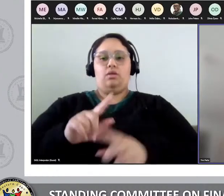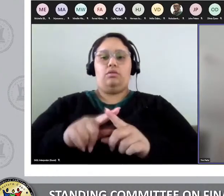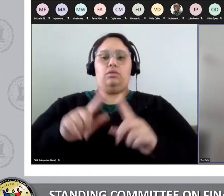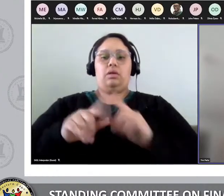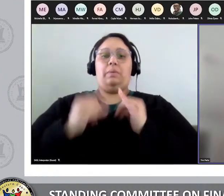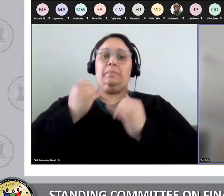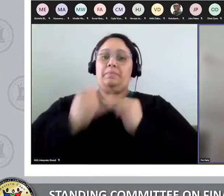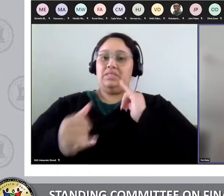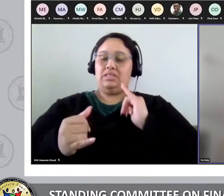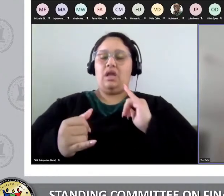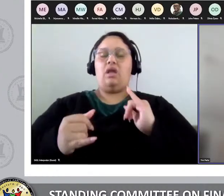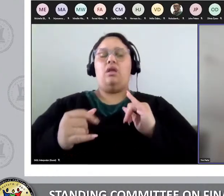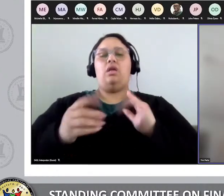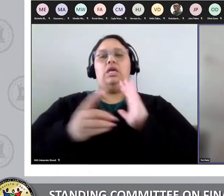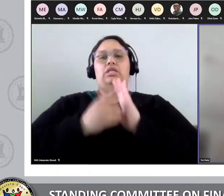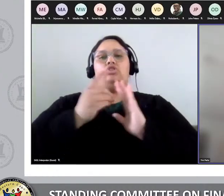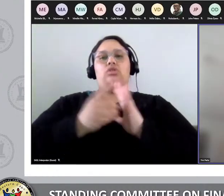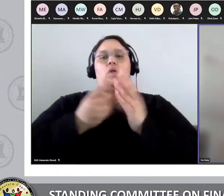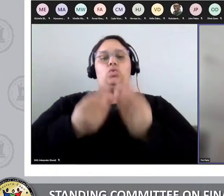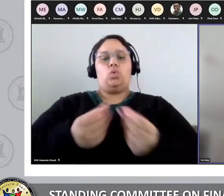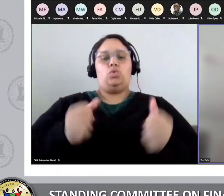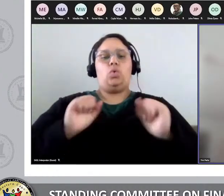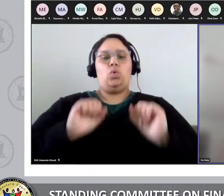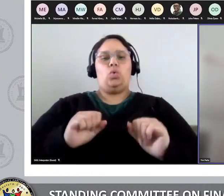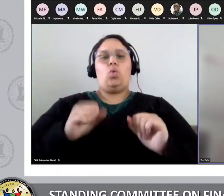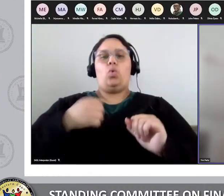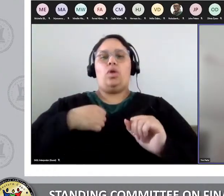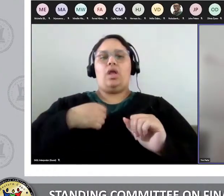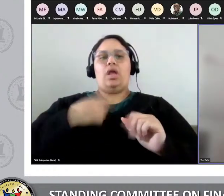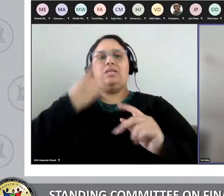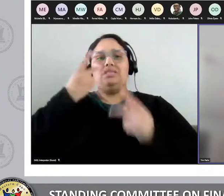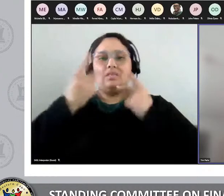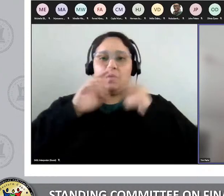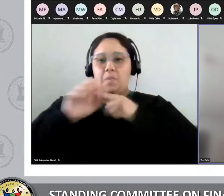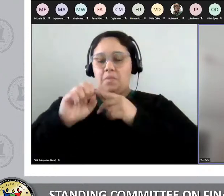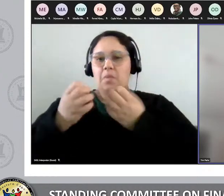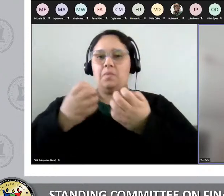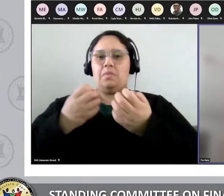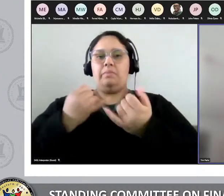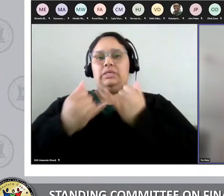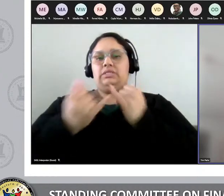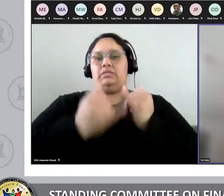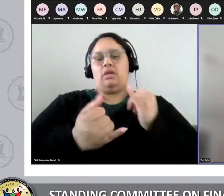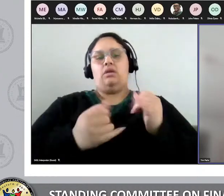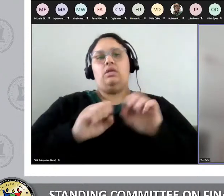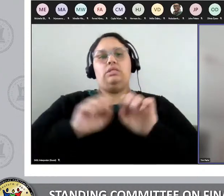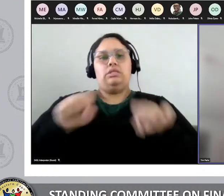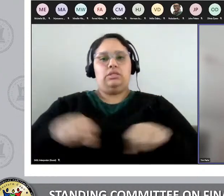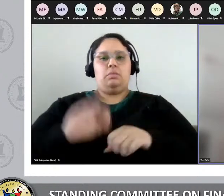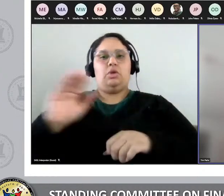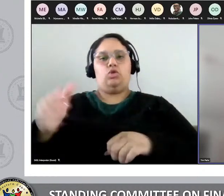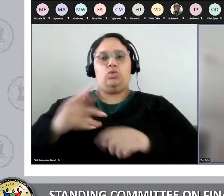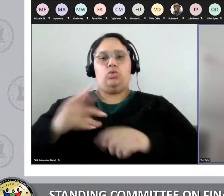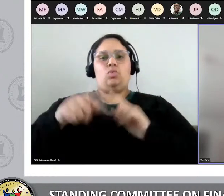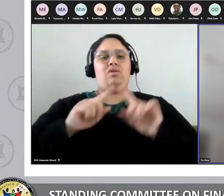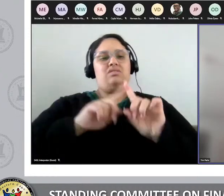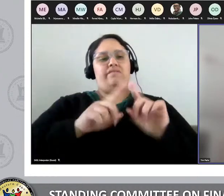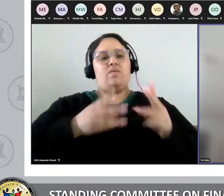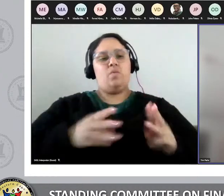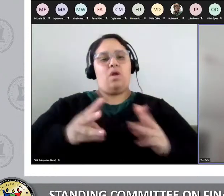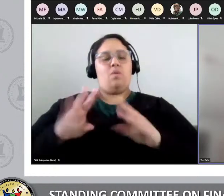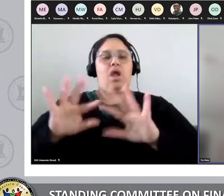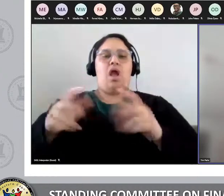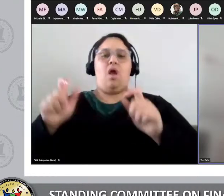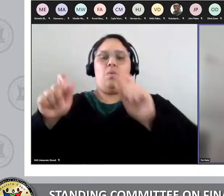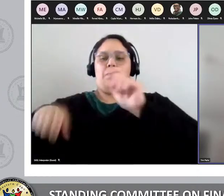errors, the advantage of a digital solution is it can generally trap errors at source. The system introduced all sorts of different ways for people